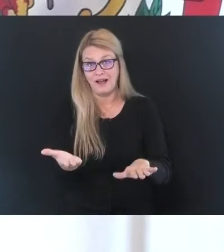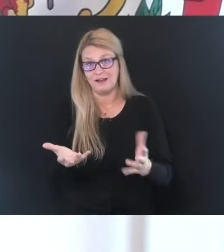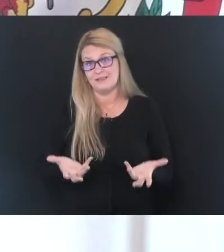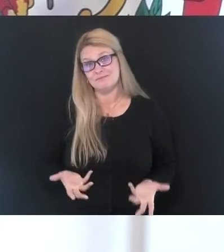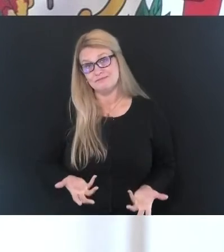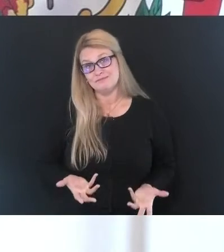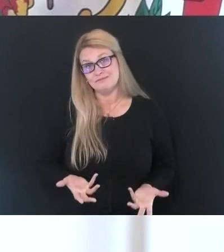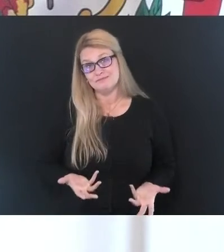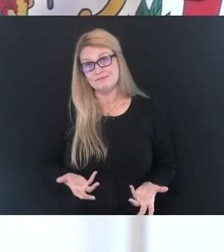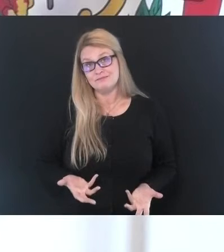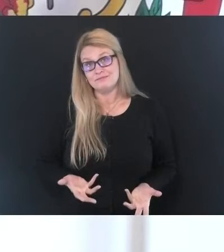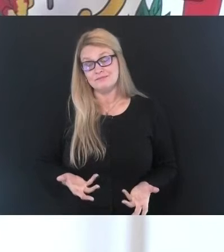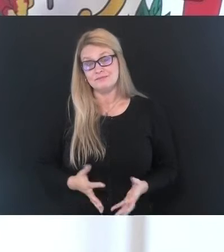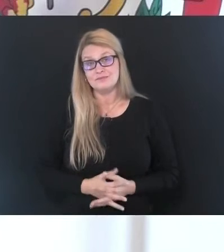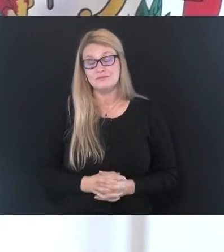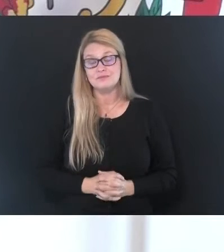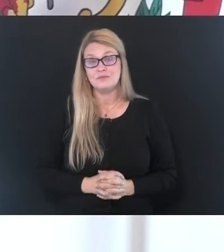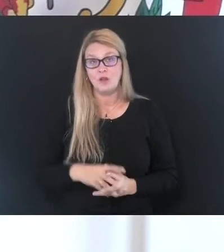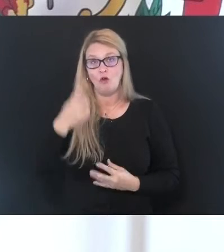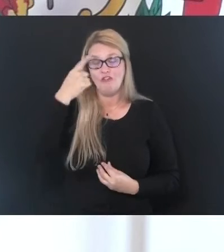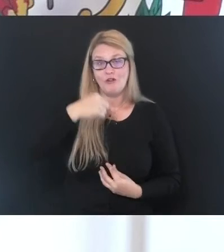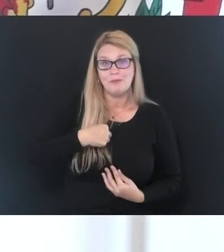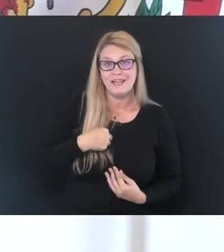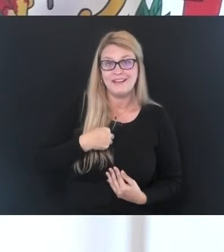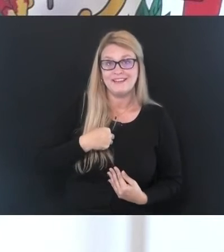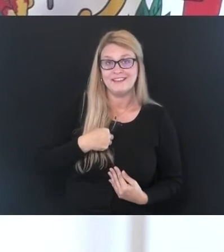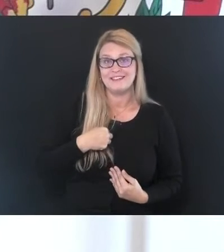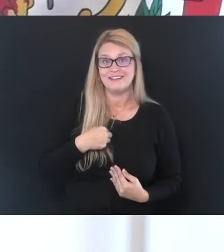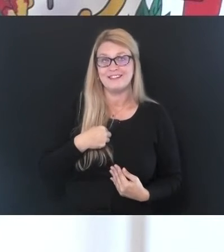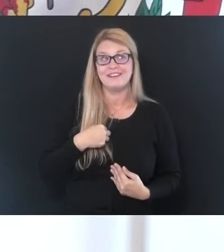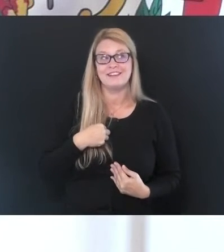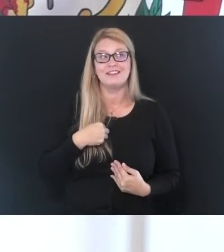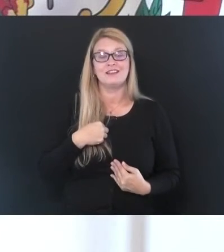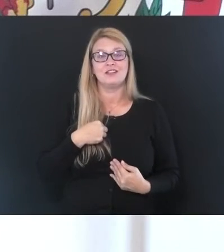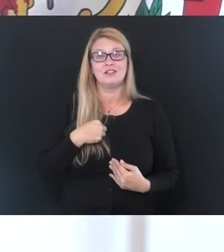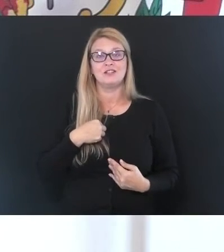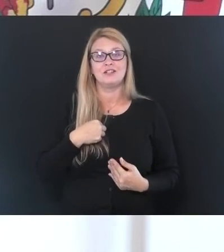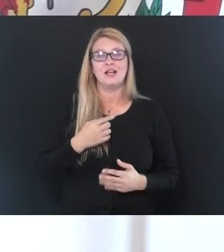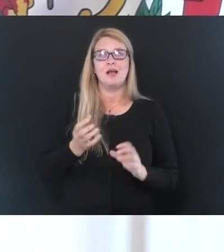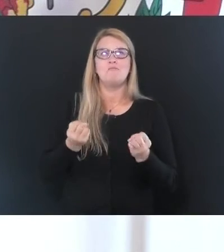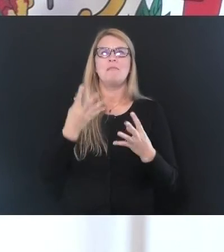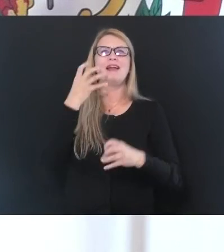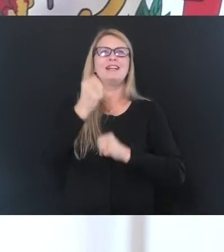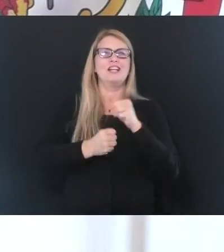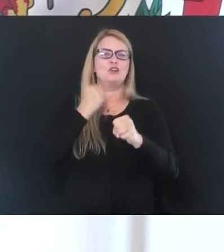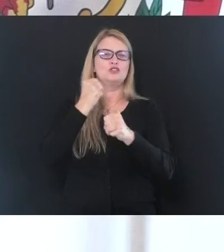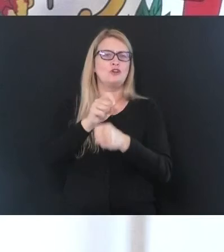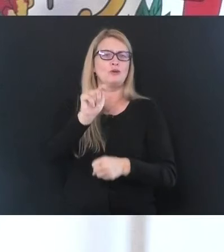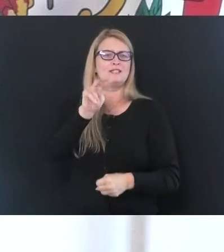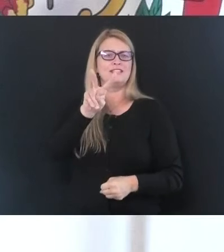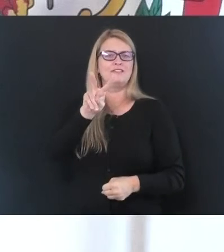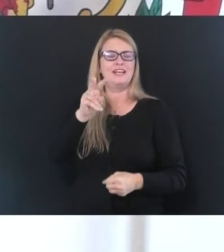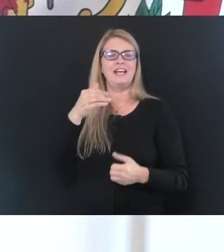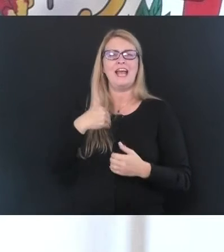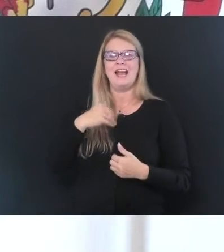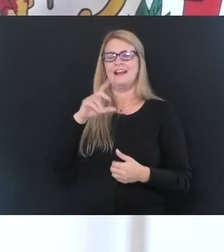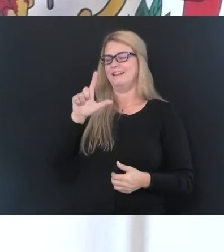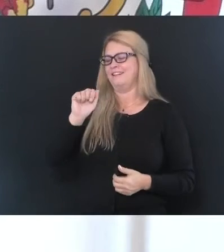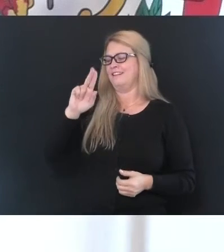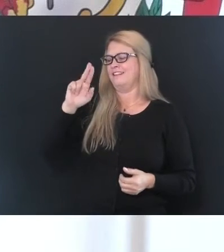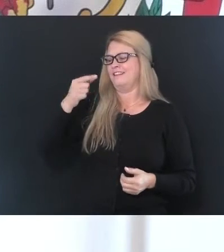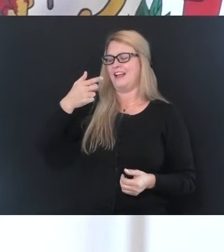Now, to me, you know, on Laugh-In years and years ago, they had a dumb bunny or something like